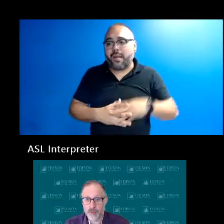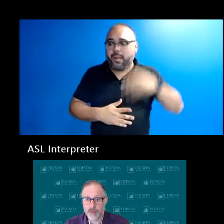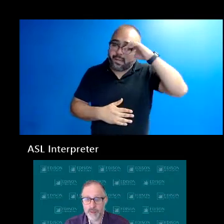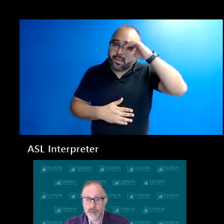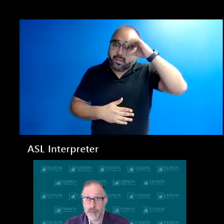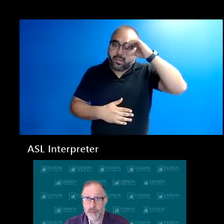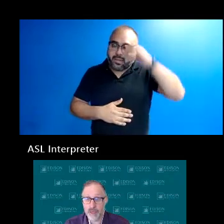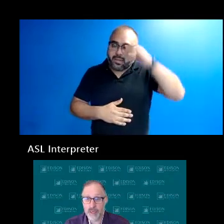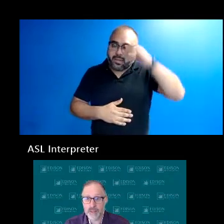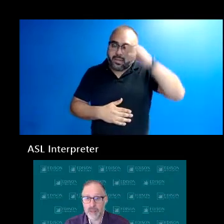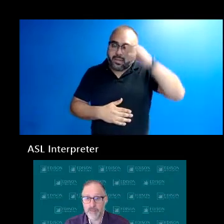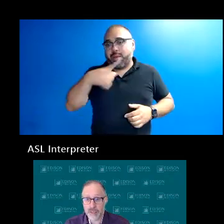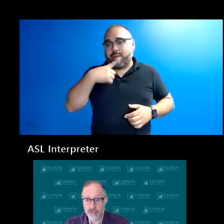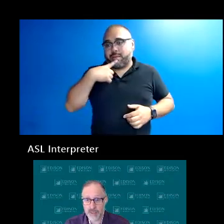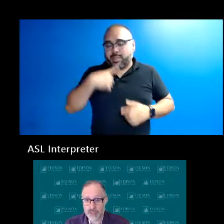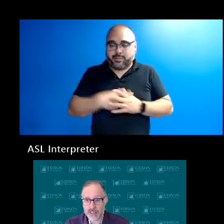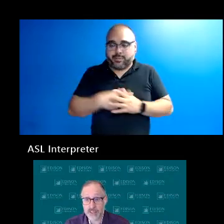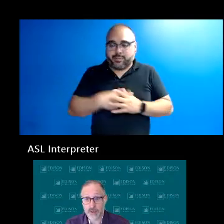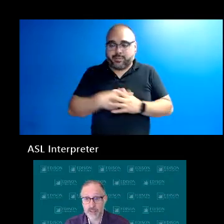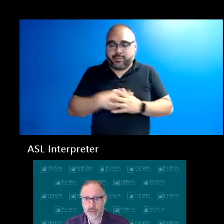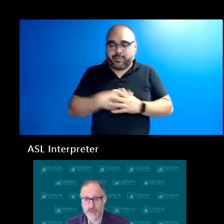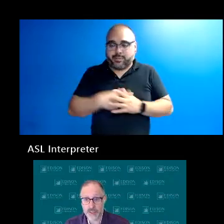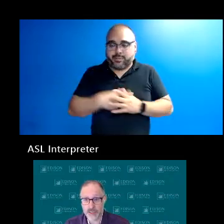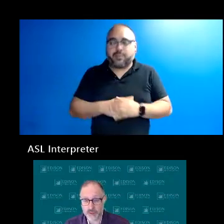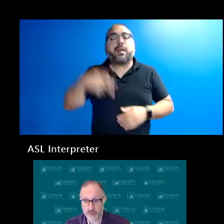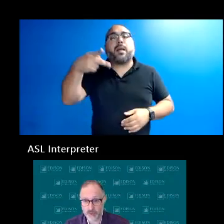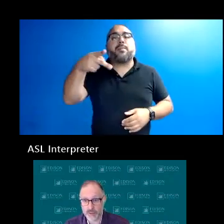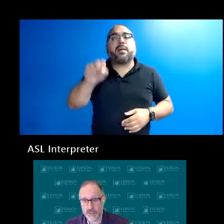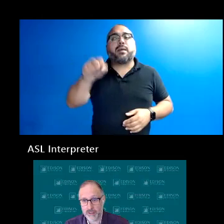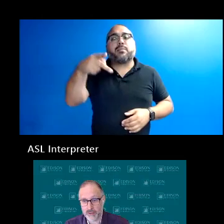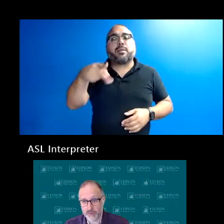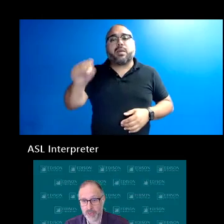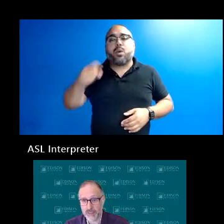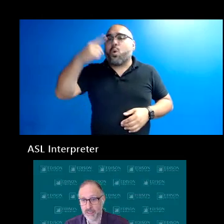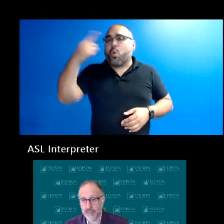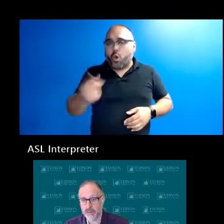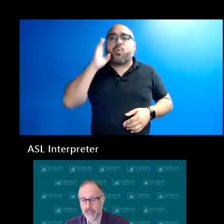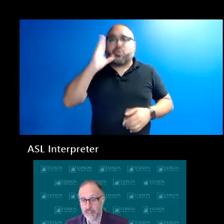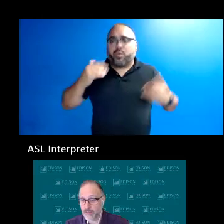So it's PSPS is always going to be a tool in our toolbox, and it is one of